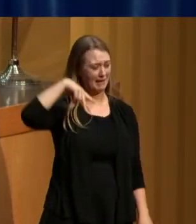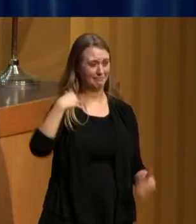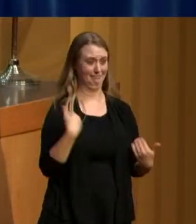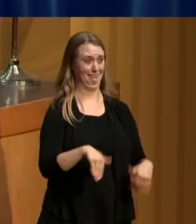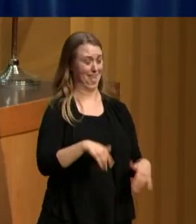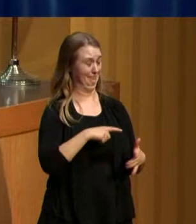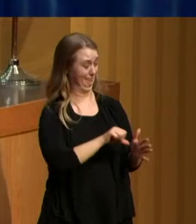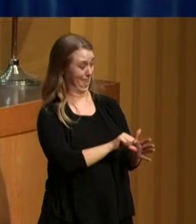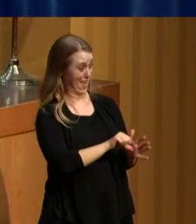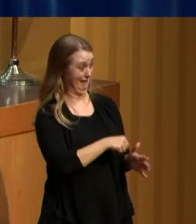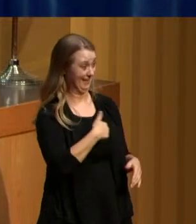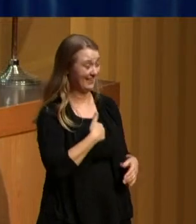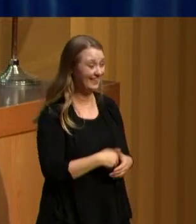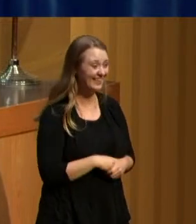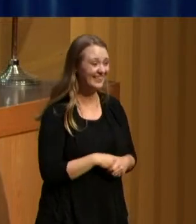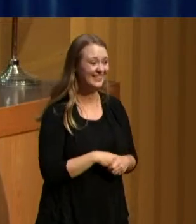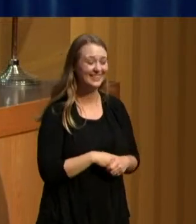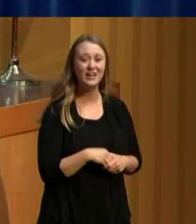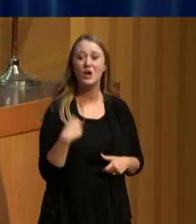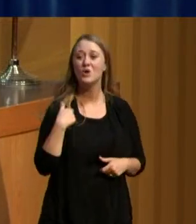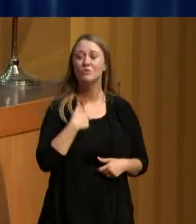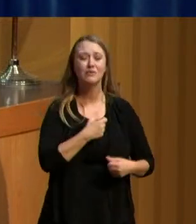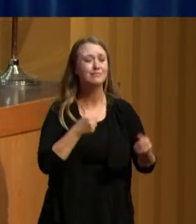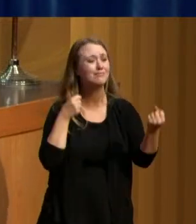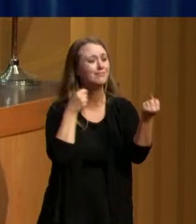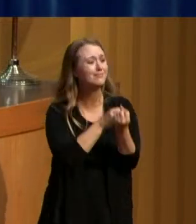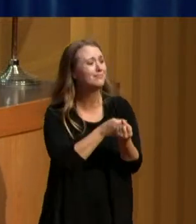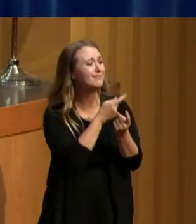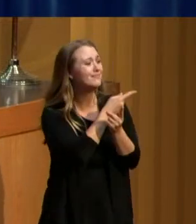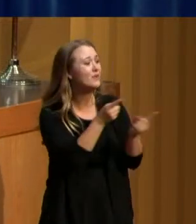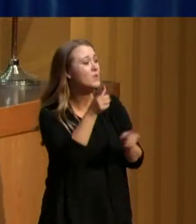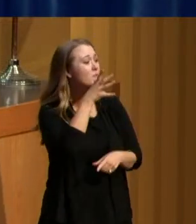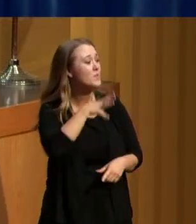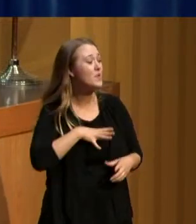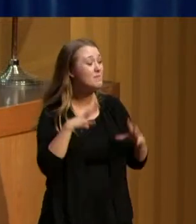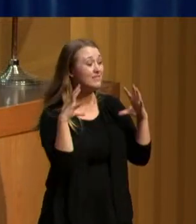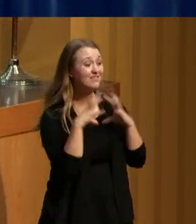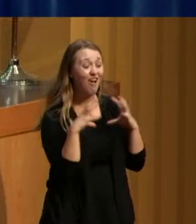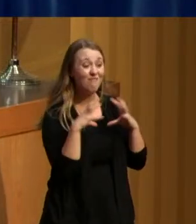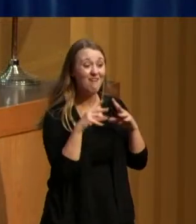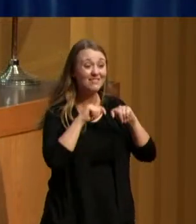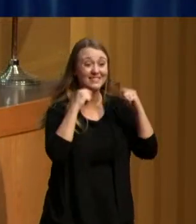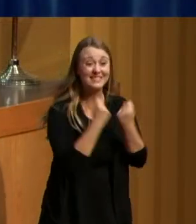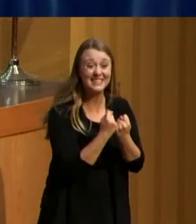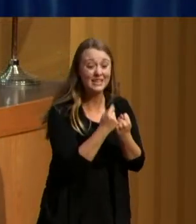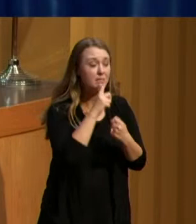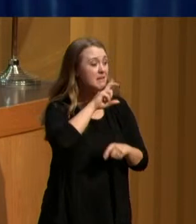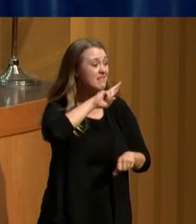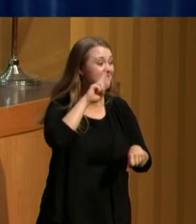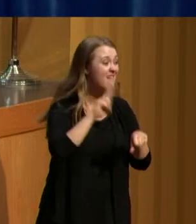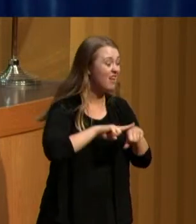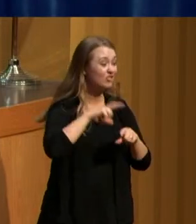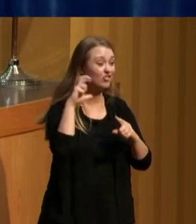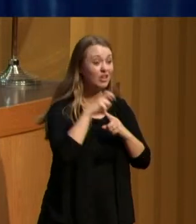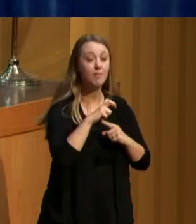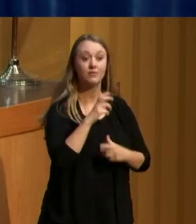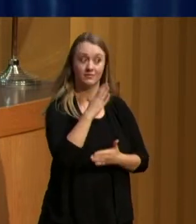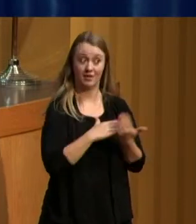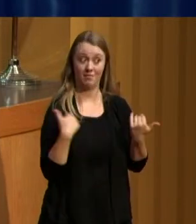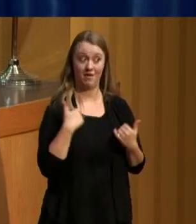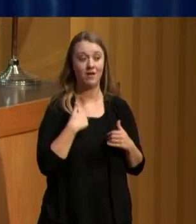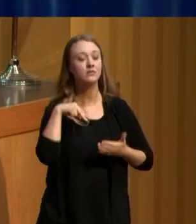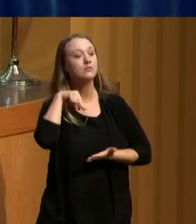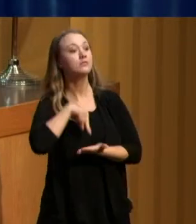were along with you, and the women's softball team won the national championship. Some of us were on Flower Street